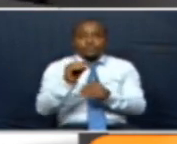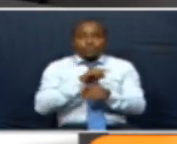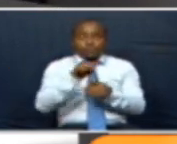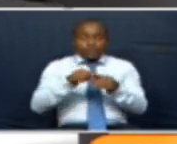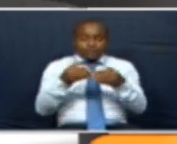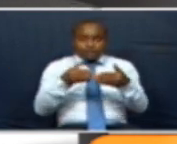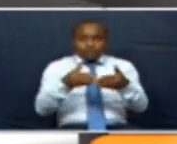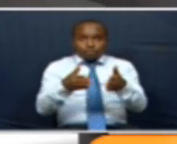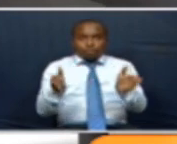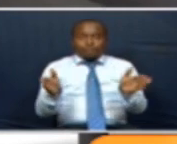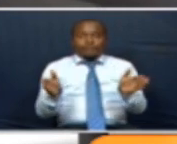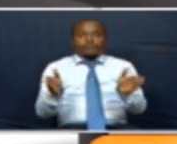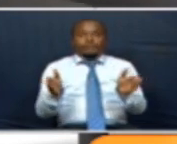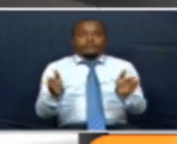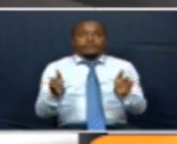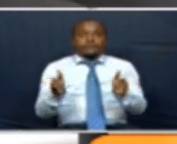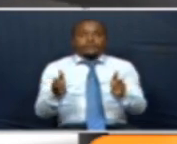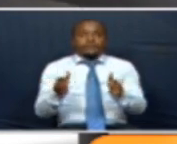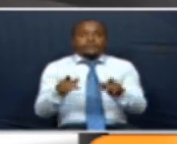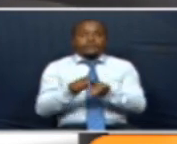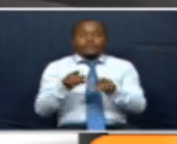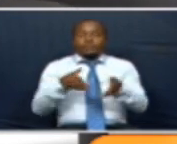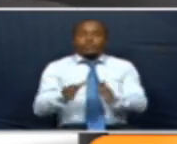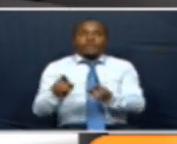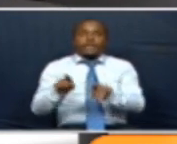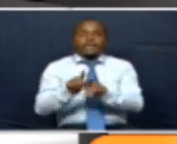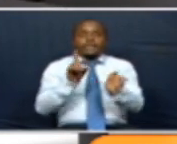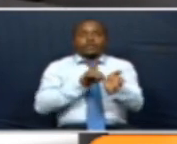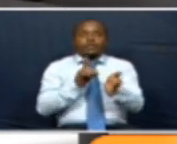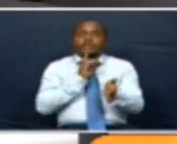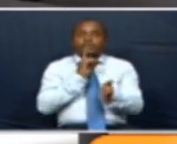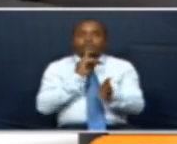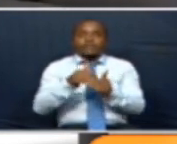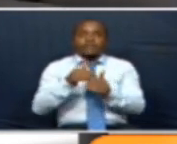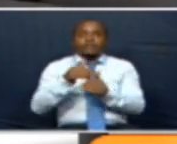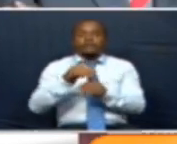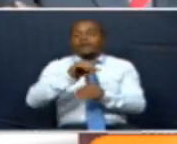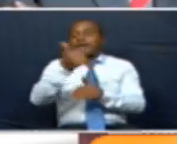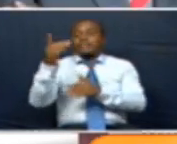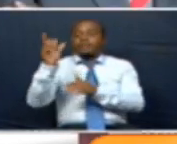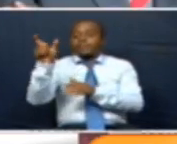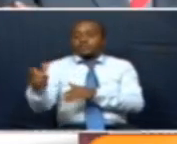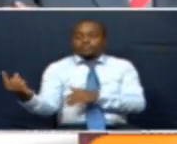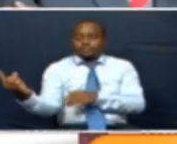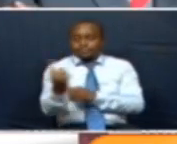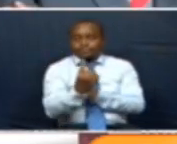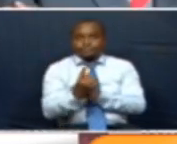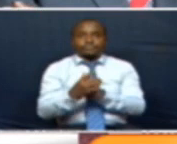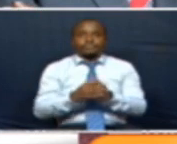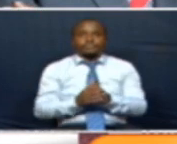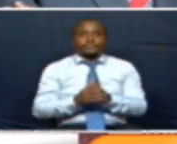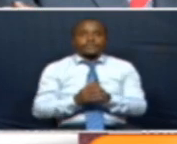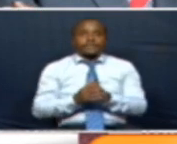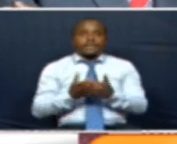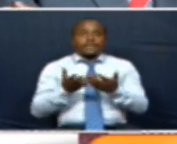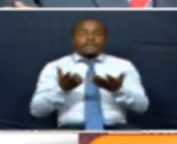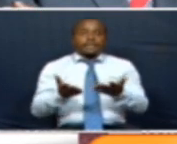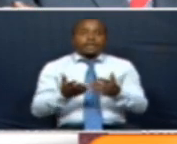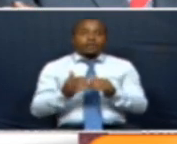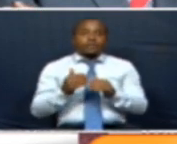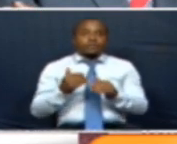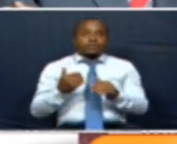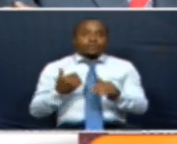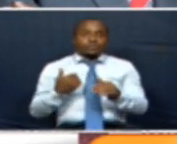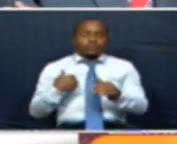that door, it's like a doctor saying, now the next patient. And the next patient is in the ills that have been